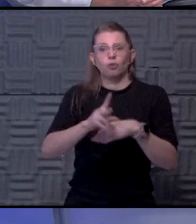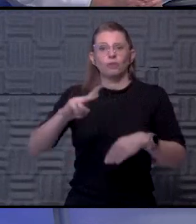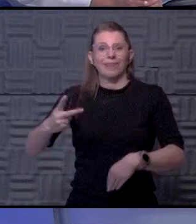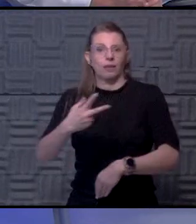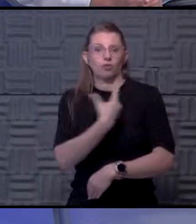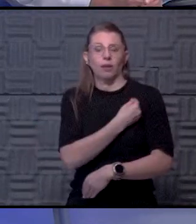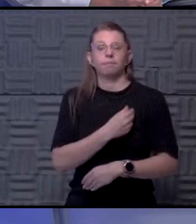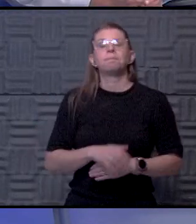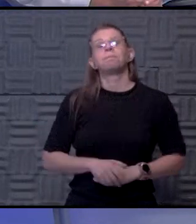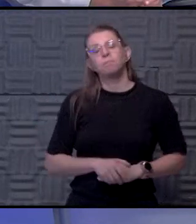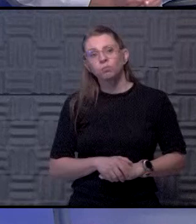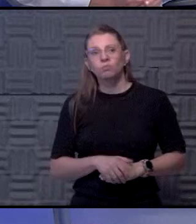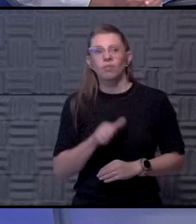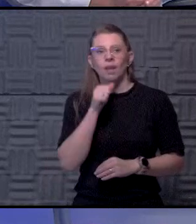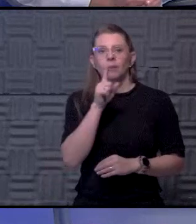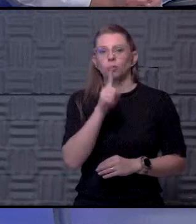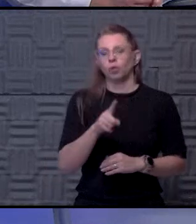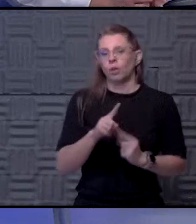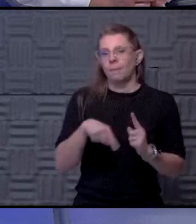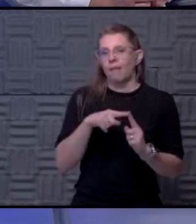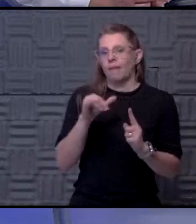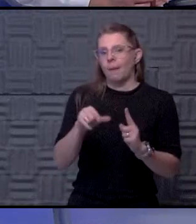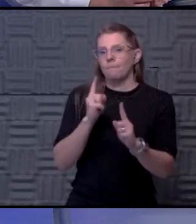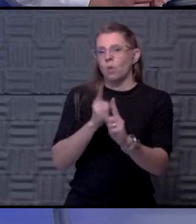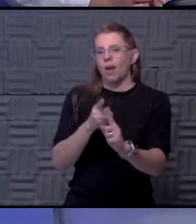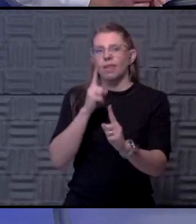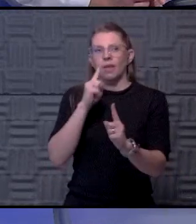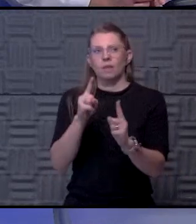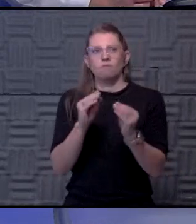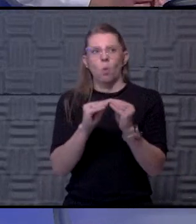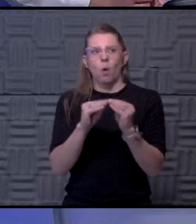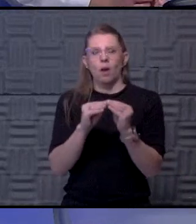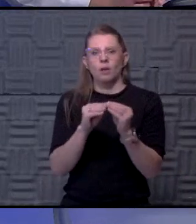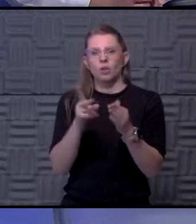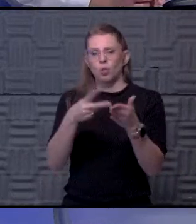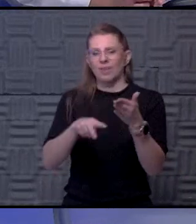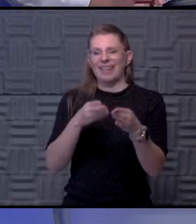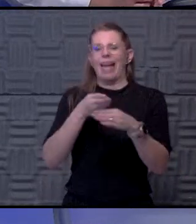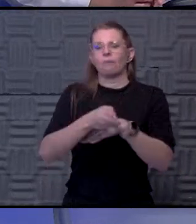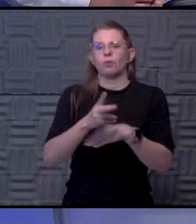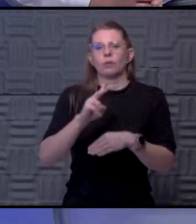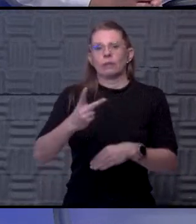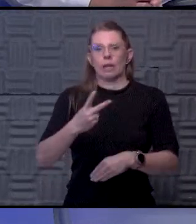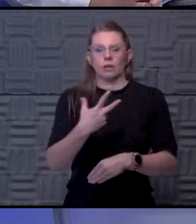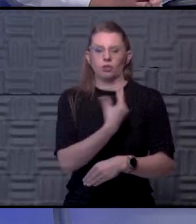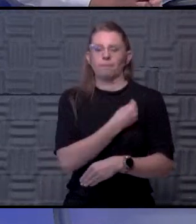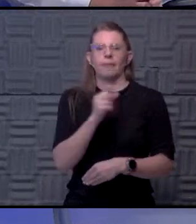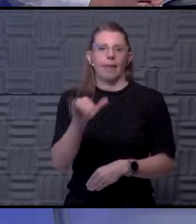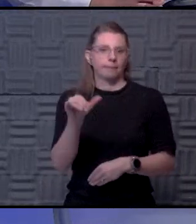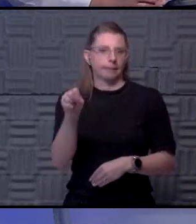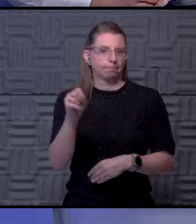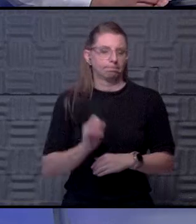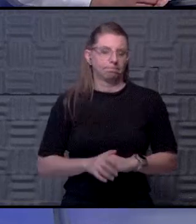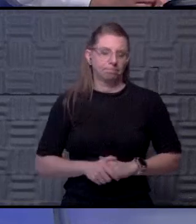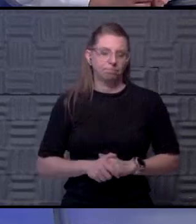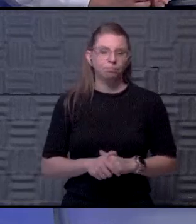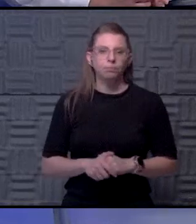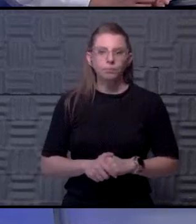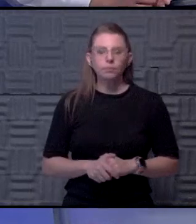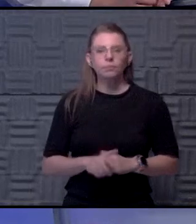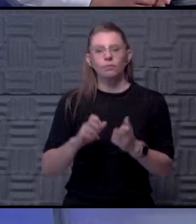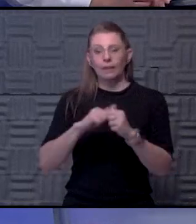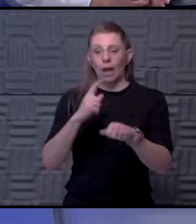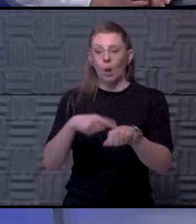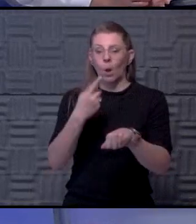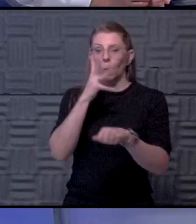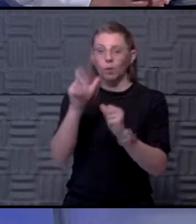shot? Yeah, I'm not really sure about that point. I think it's probably more after the 2 weeks after your second shot. Yep. That's what it is. Yep. And it's like, how